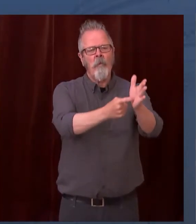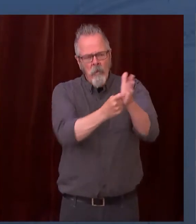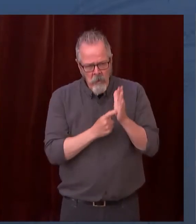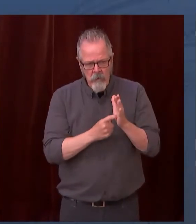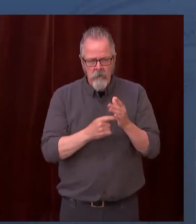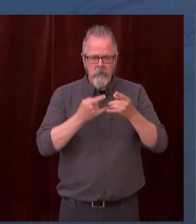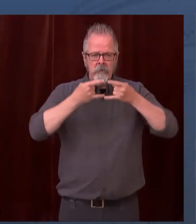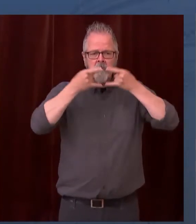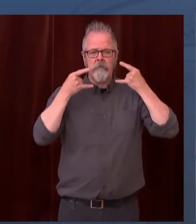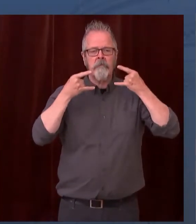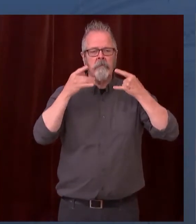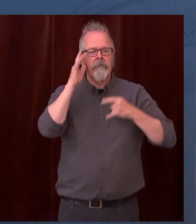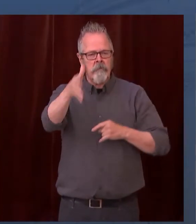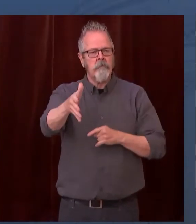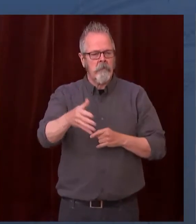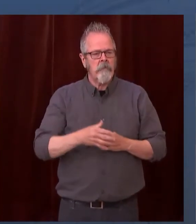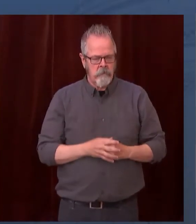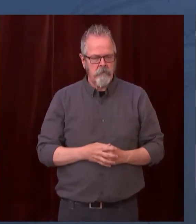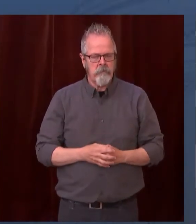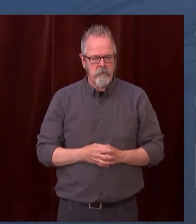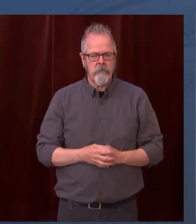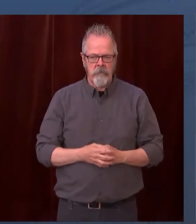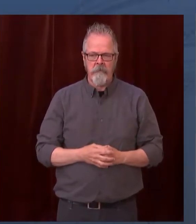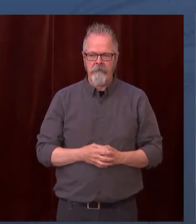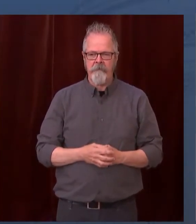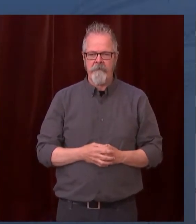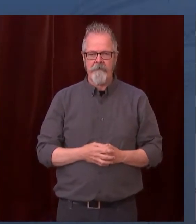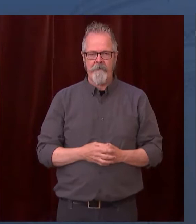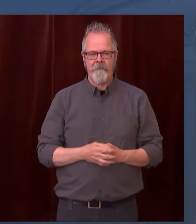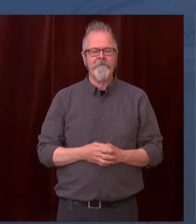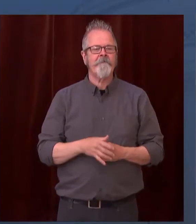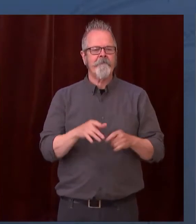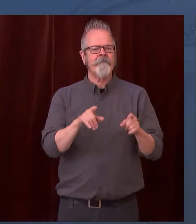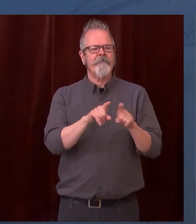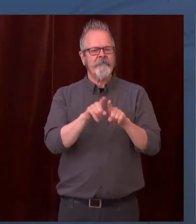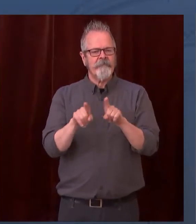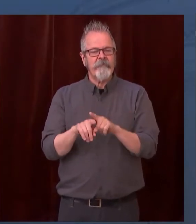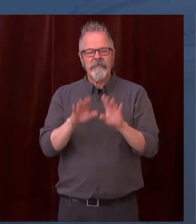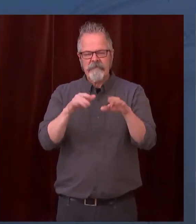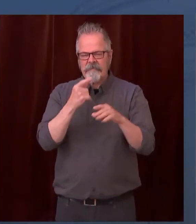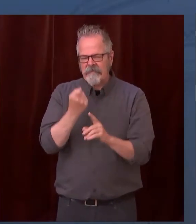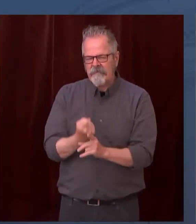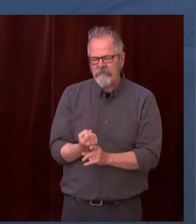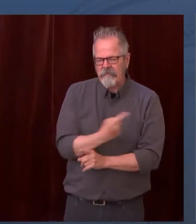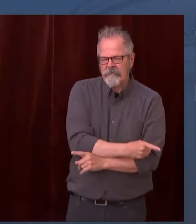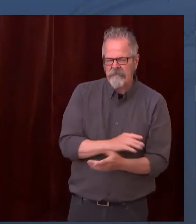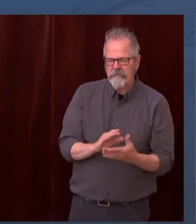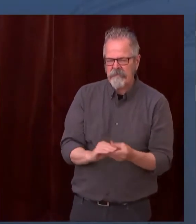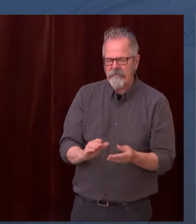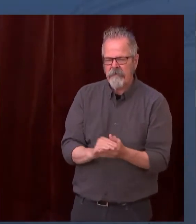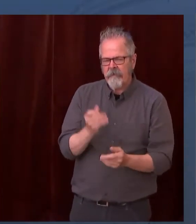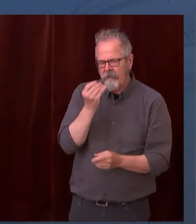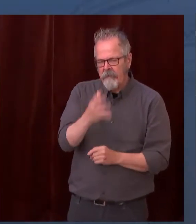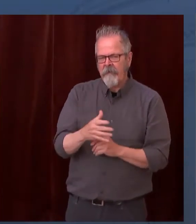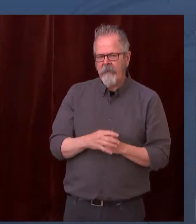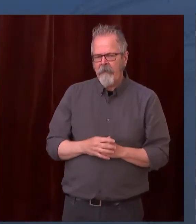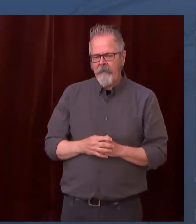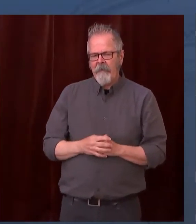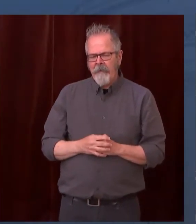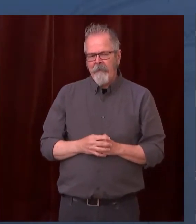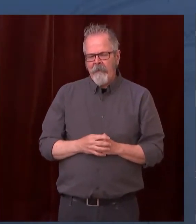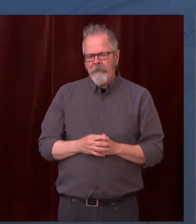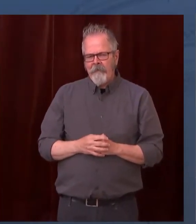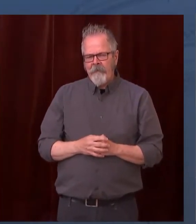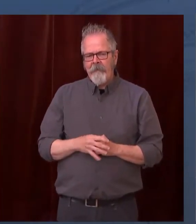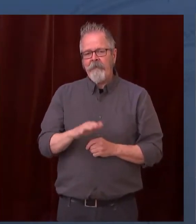a little side note here that we want to we talked about increasing our surveying to a weekly